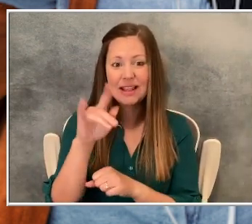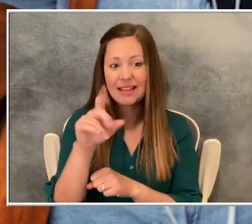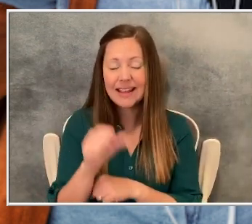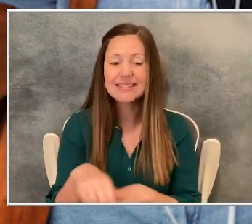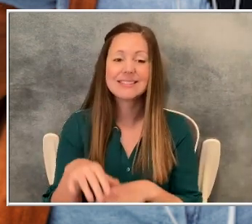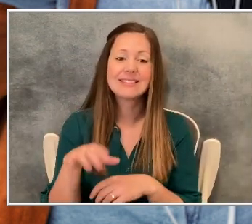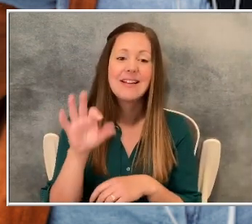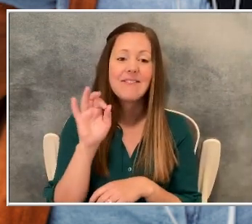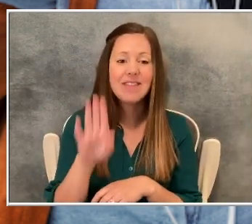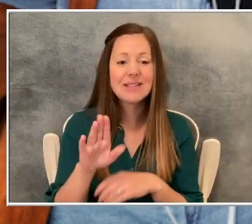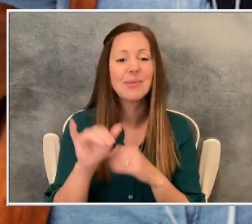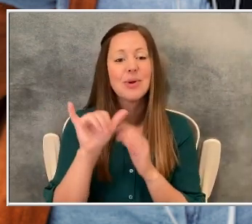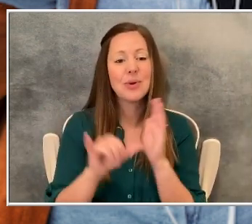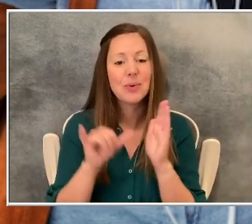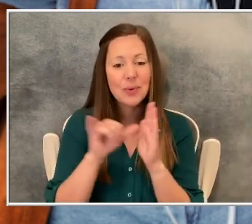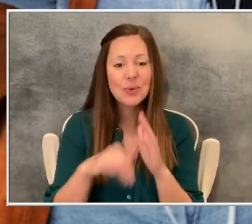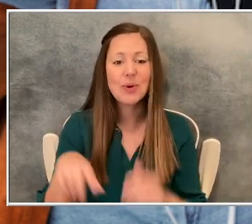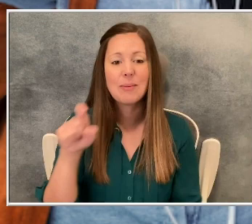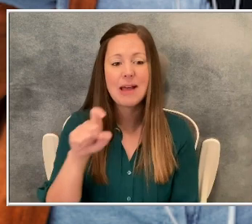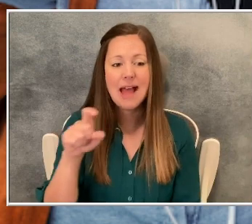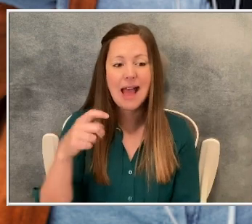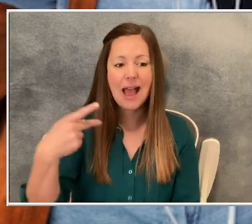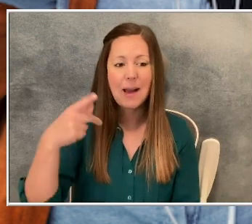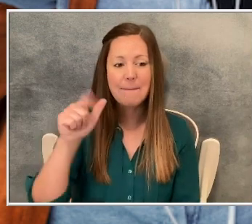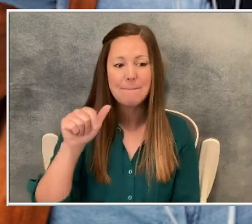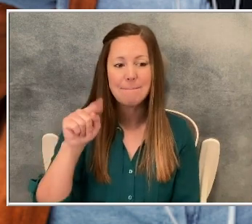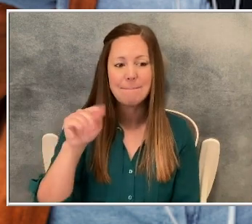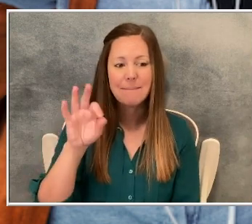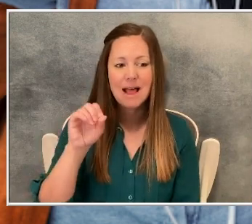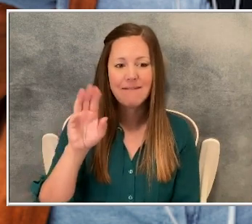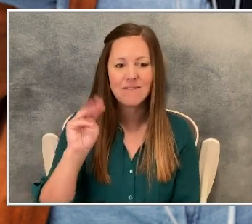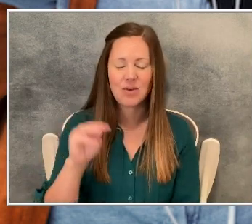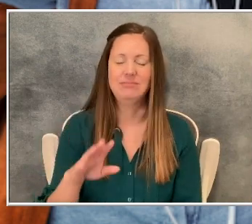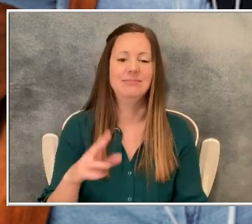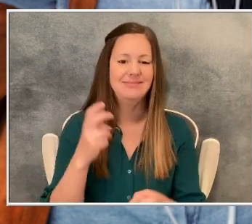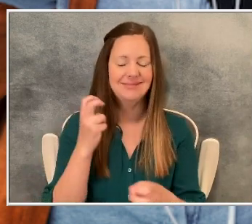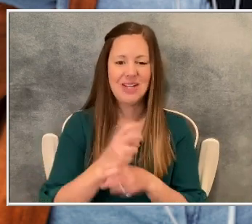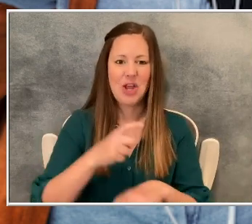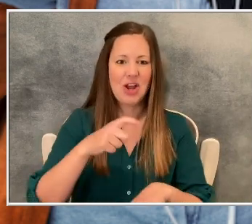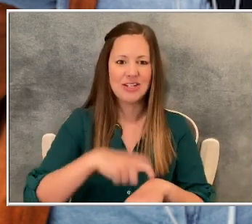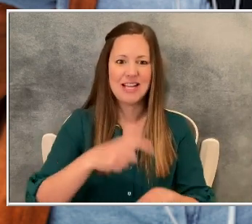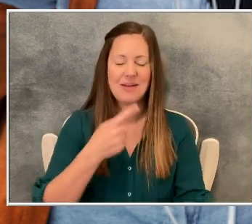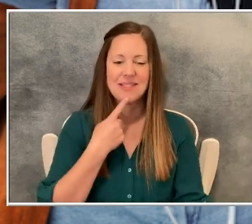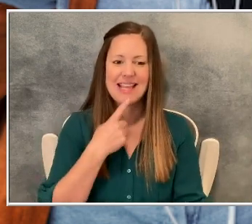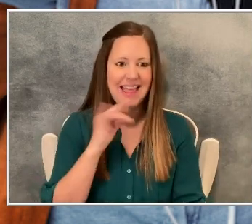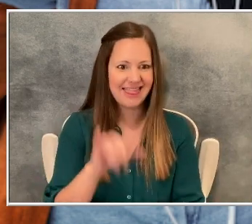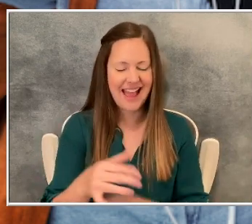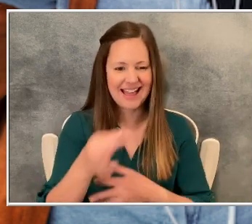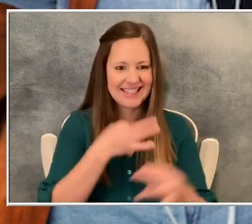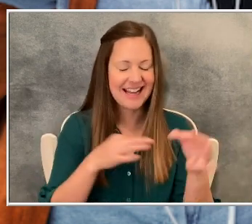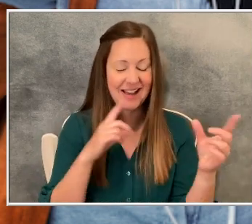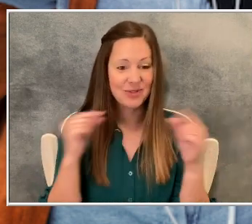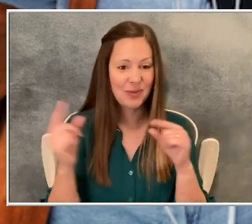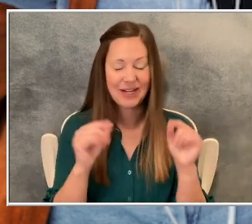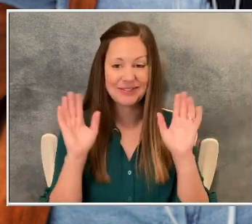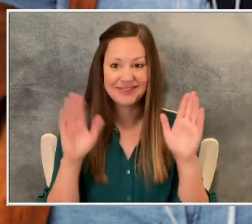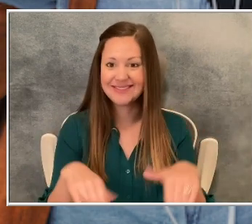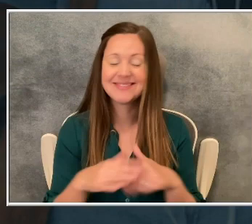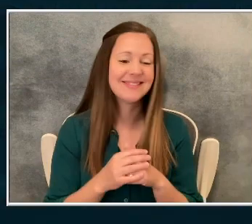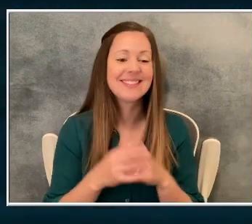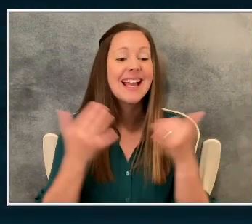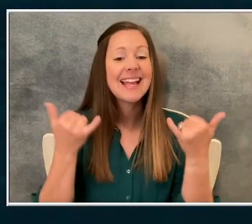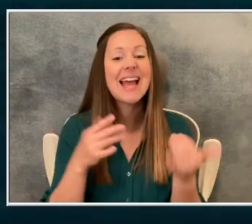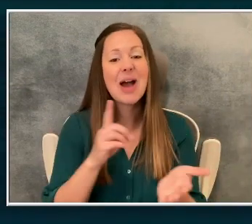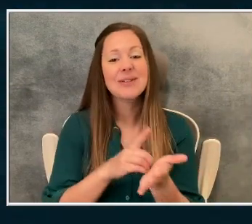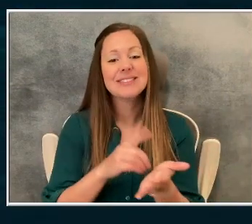the X platform. I don't know. I have a hard time saying it, not saying Twitter, Hawk. But all right, we're going to check with the COVID count with Dr. Dana Hawkinson, Medical Director